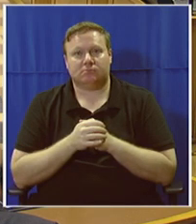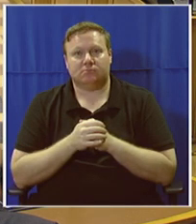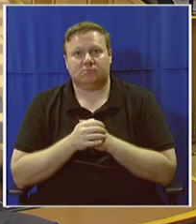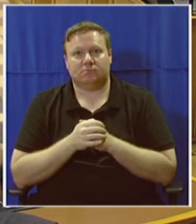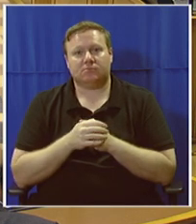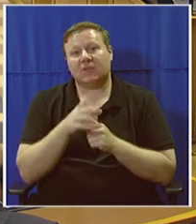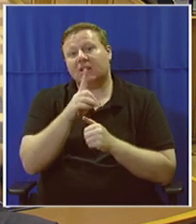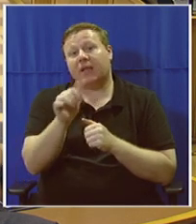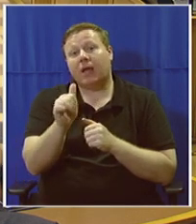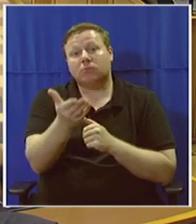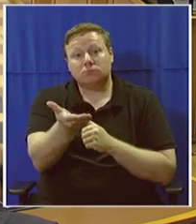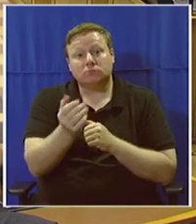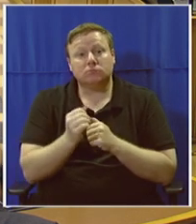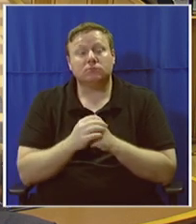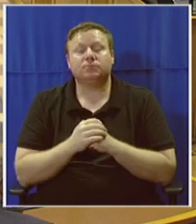DA?